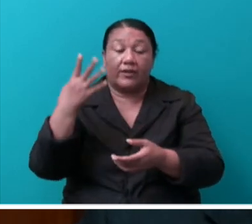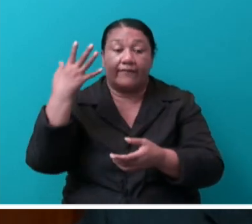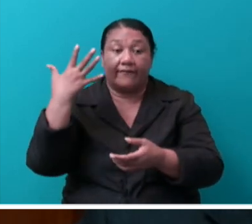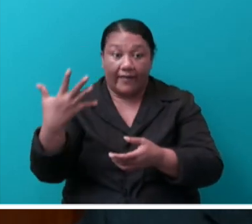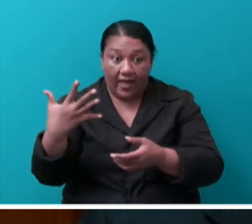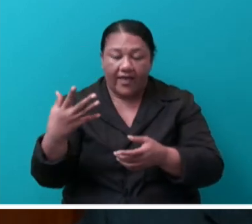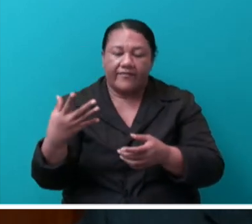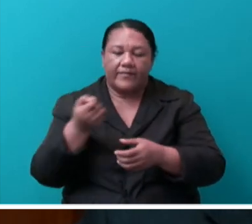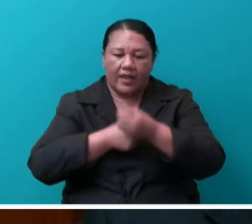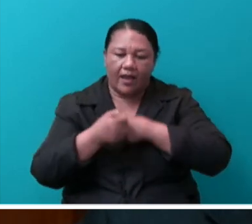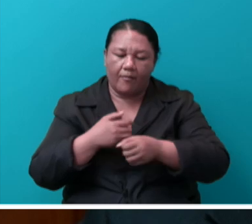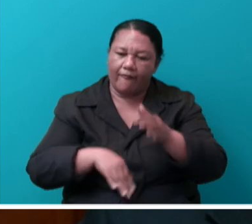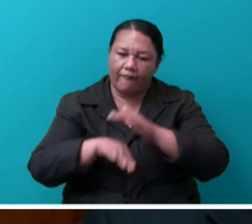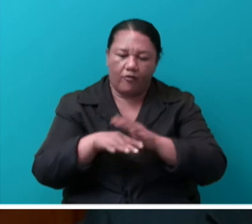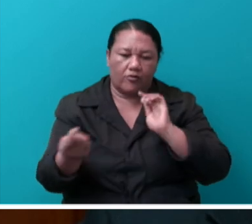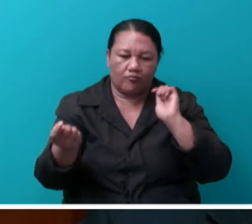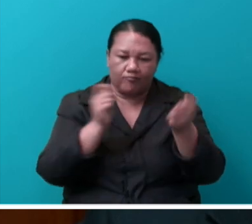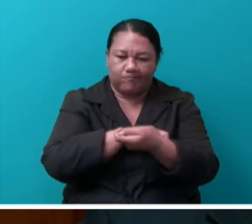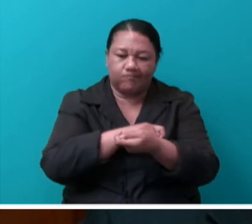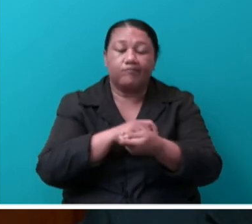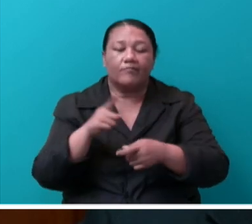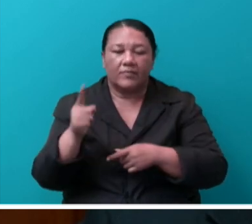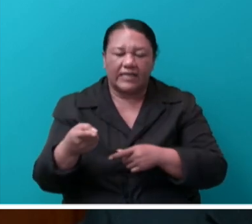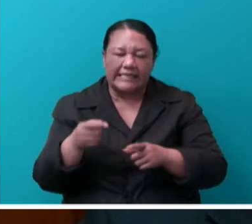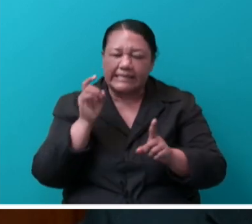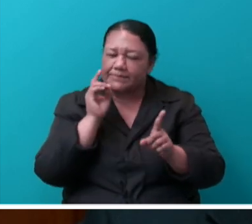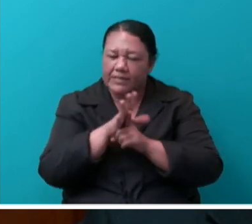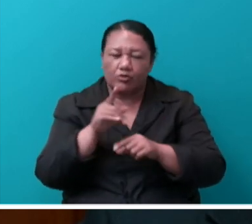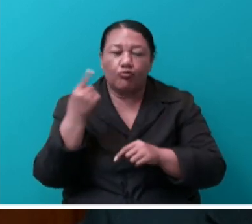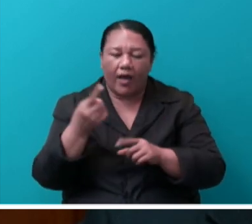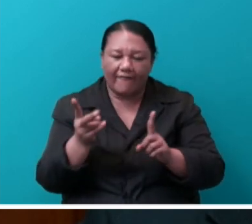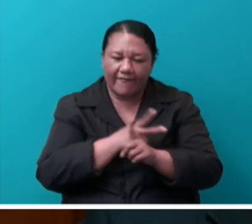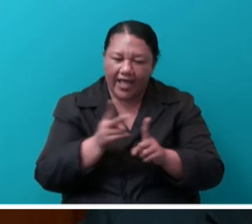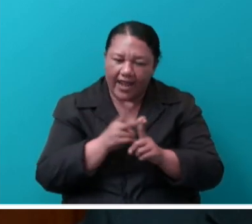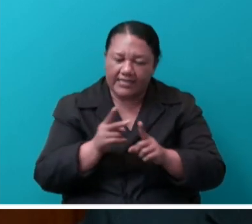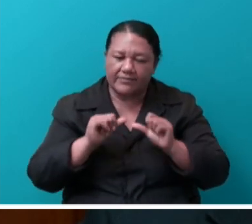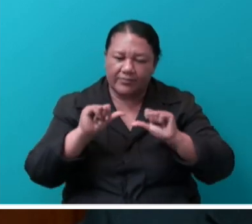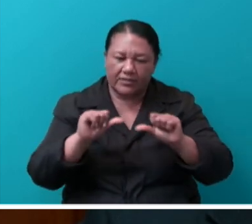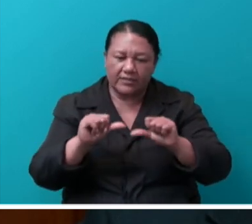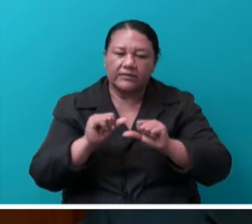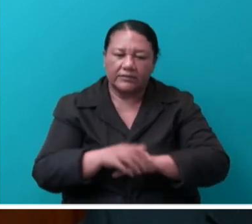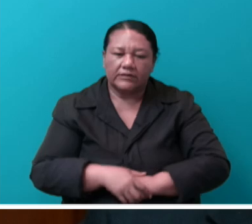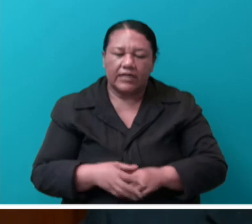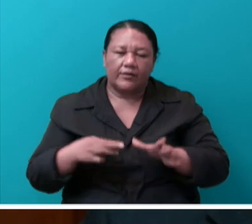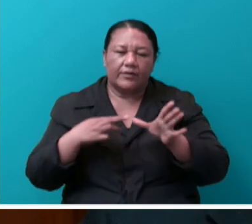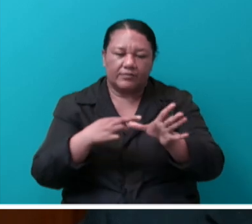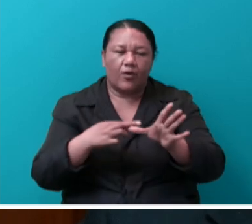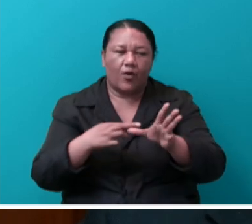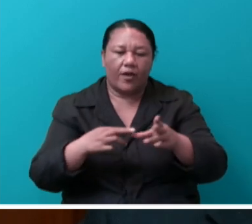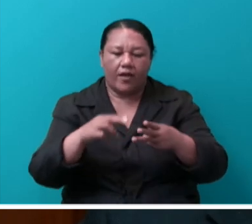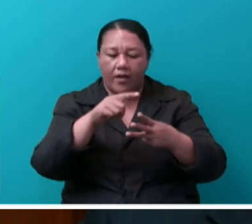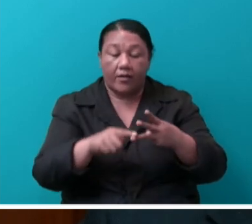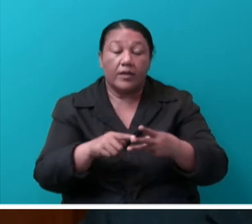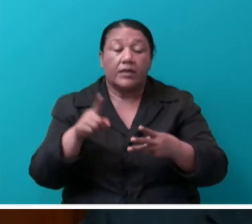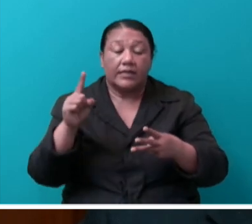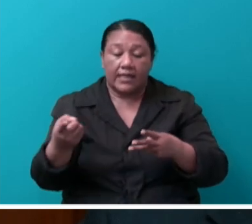year, particularly in violence prevention and response. This will mean, of course, continuing to collaborate with